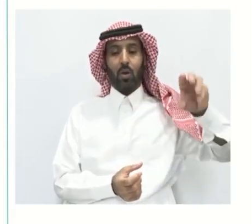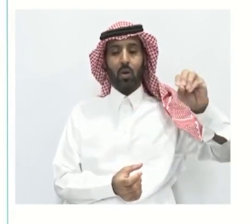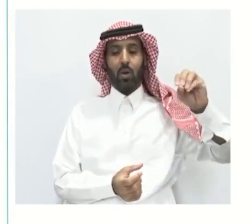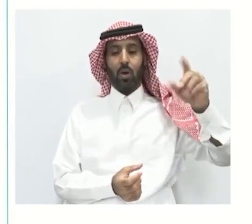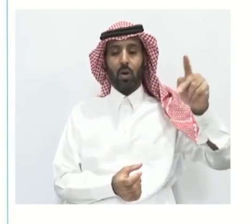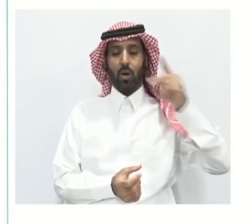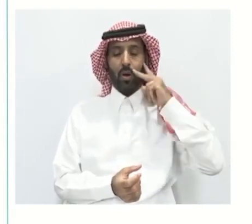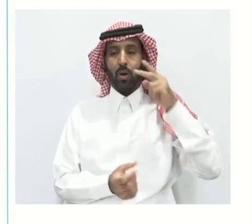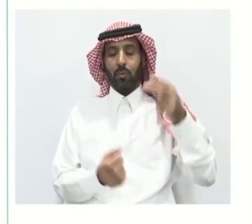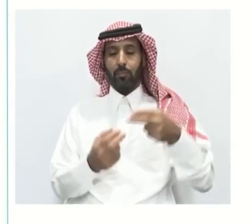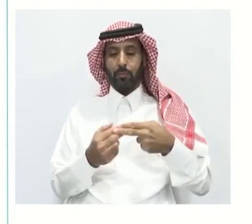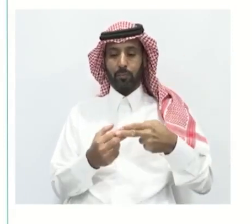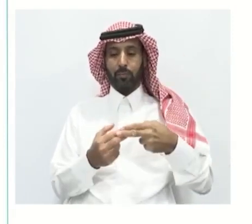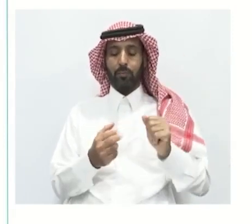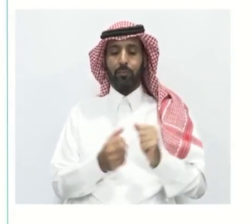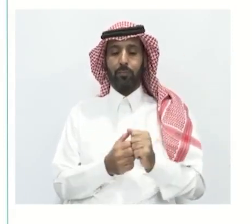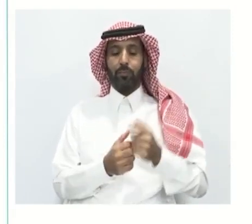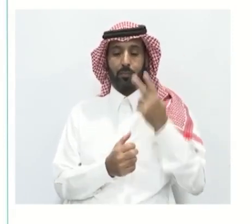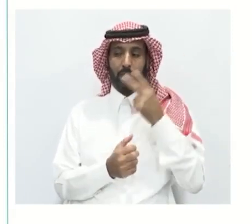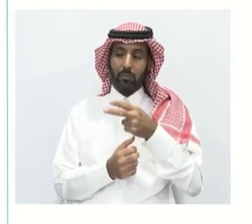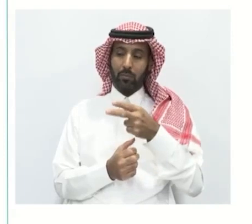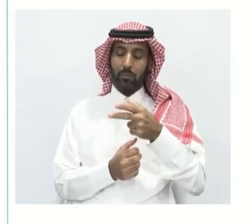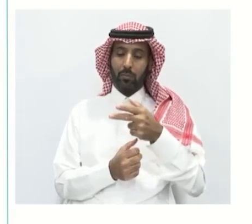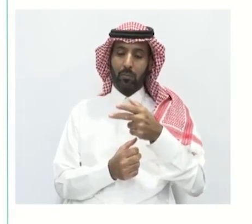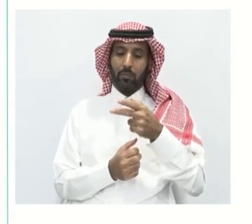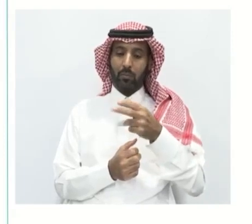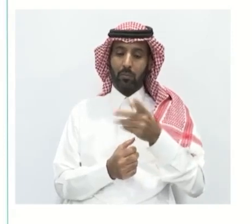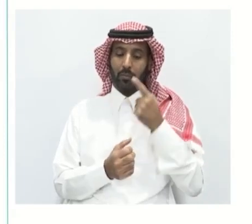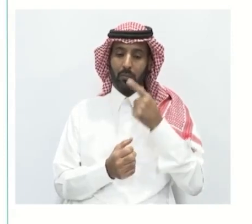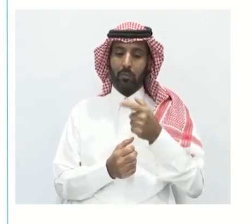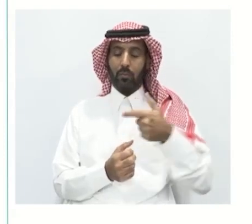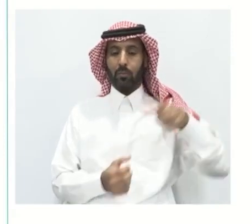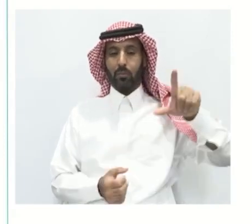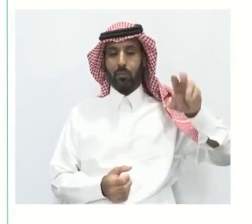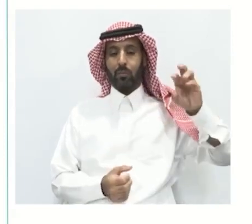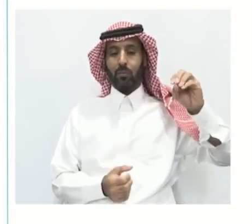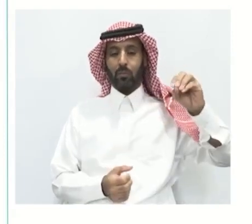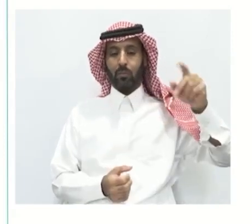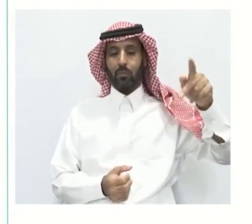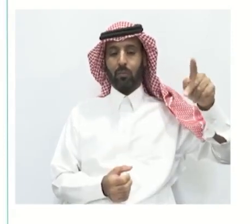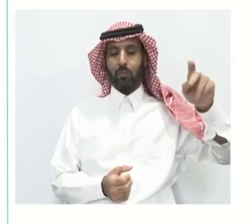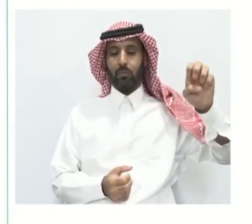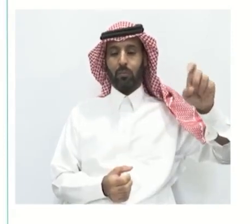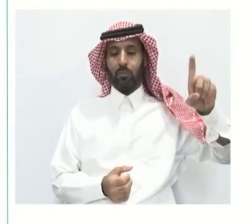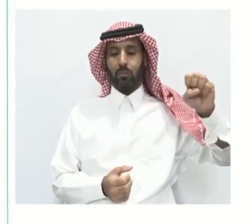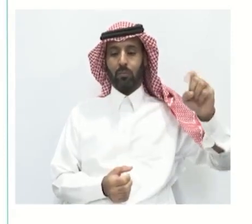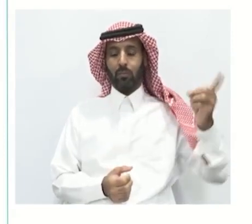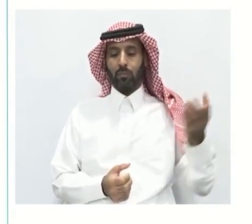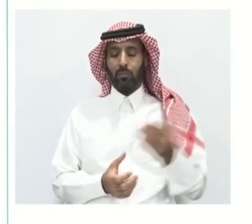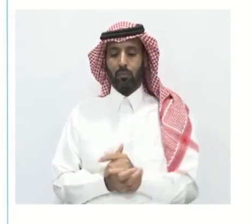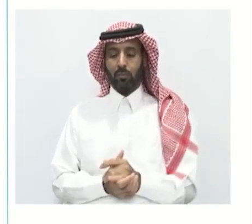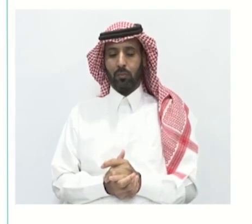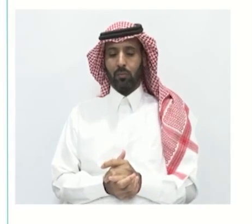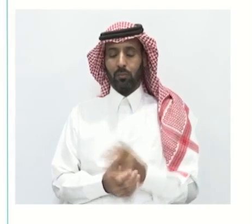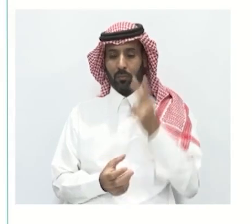Look and looked. Again, the past tense has two kinds, regular and irregular. The